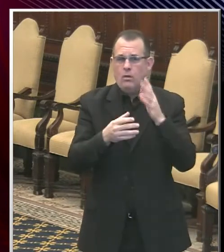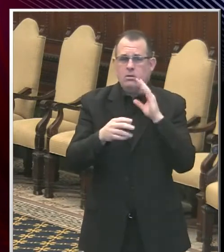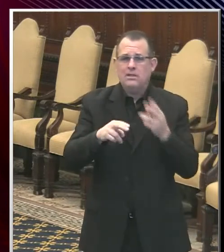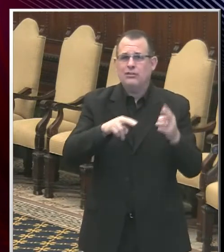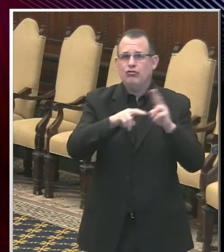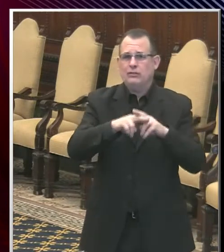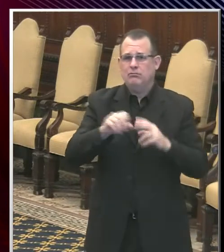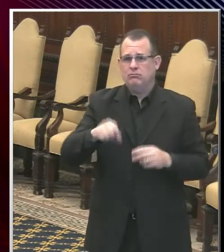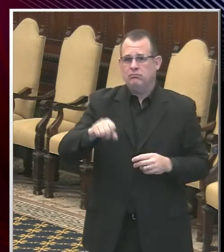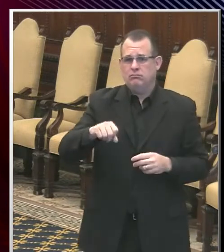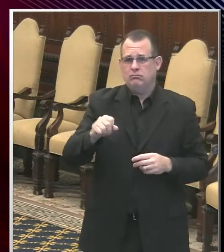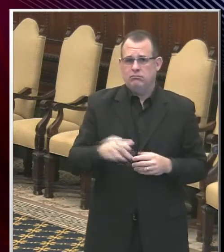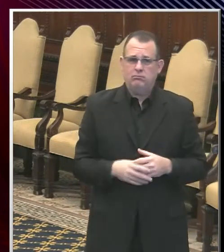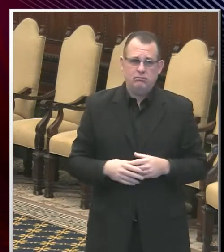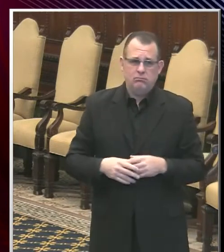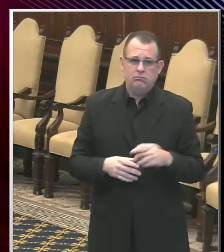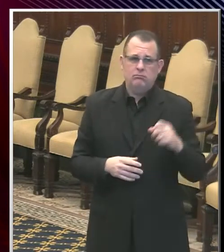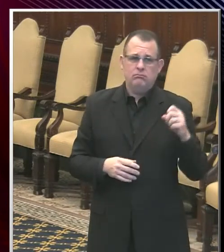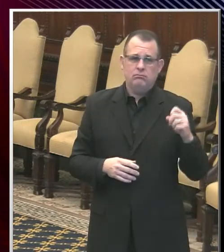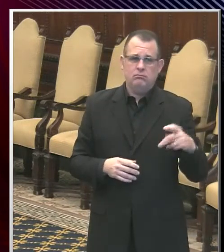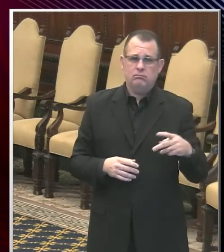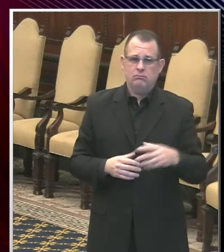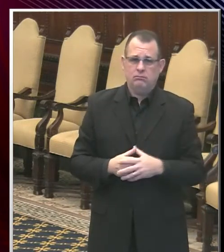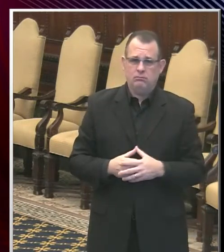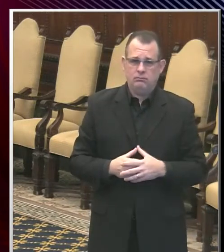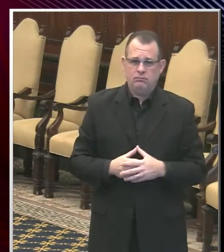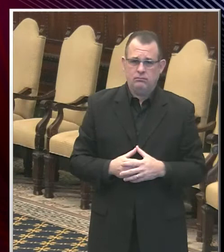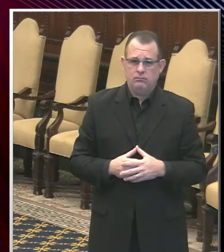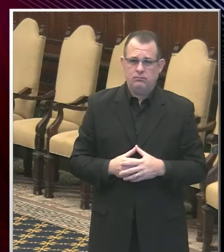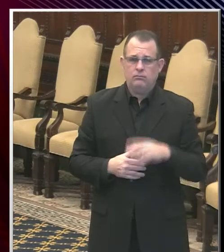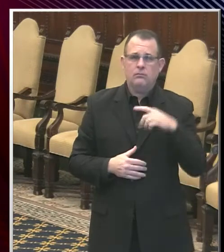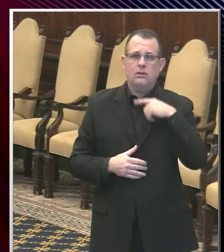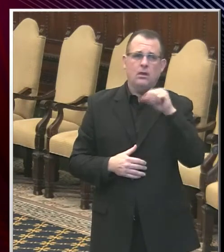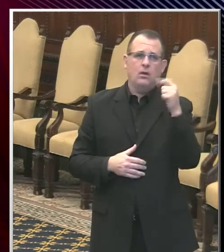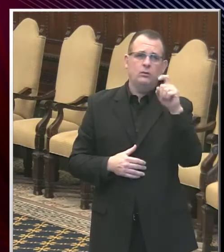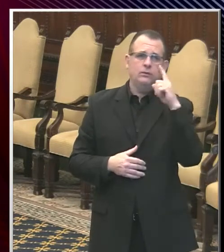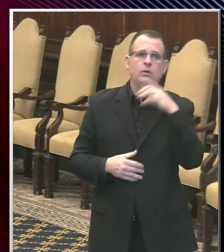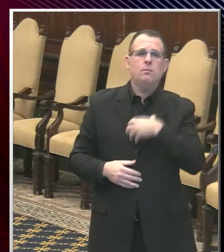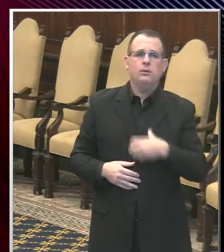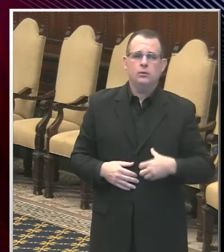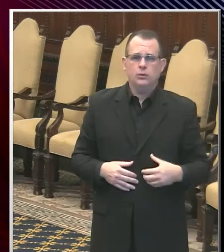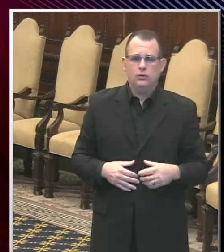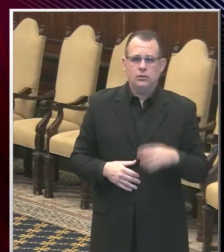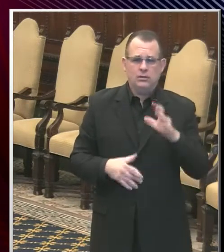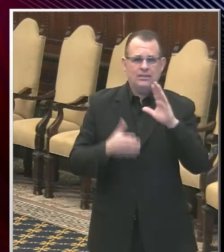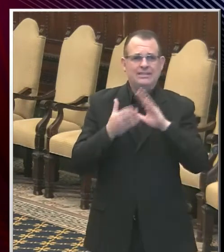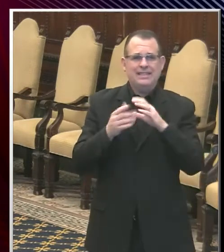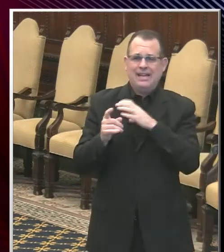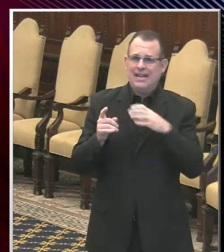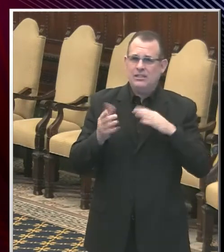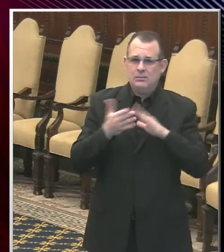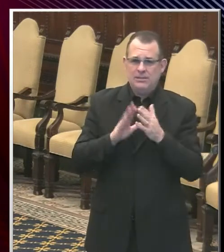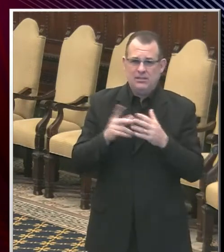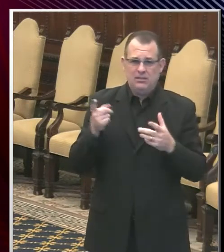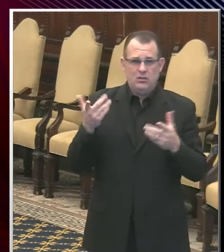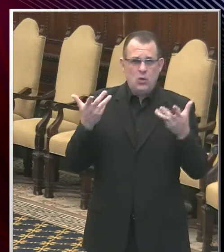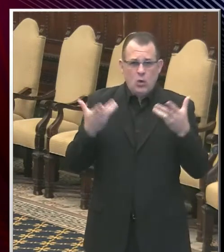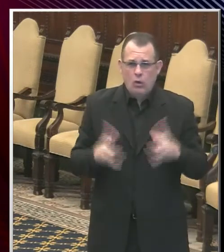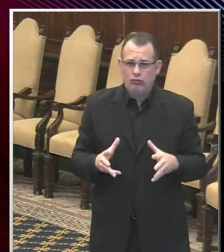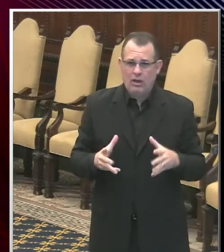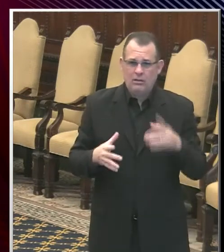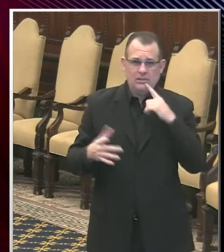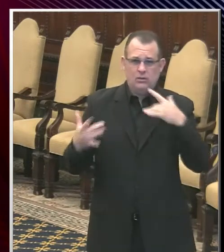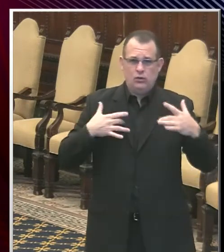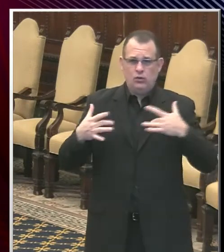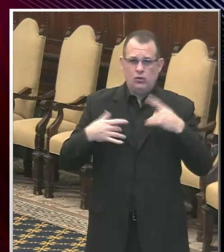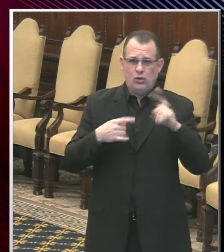Okay. And next I have a question for the mayor. Some city council members have already voiced concern about